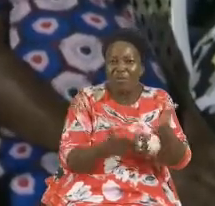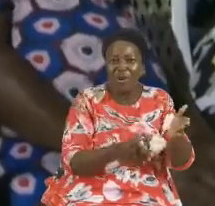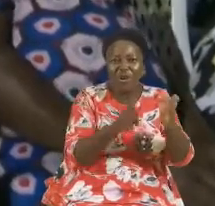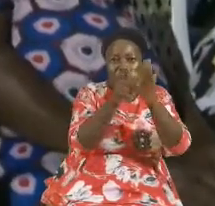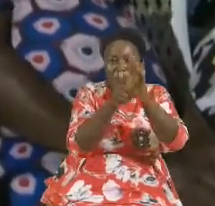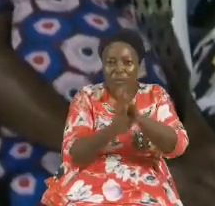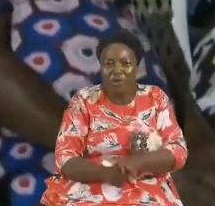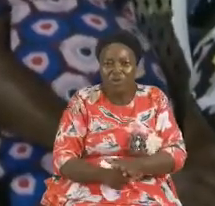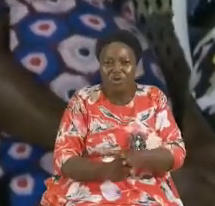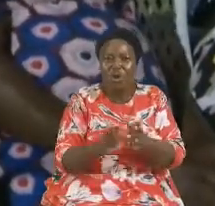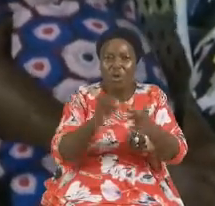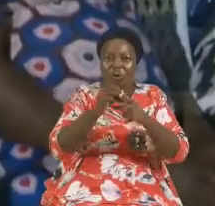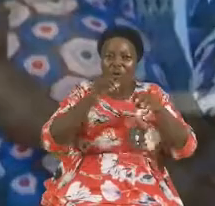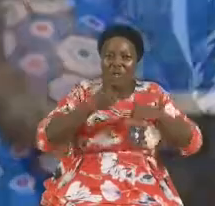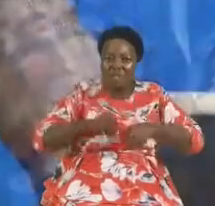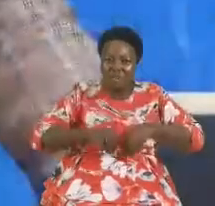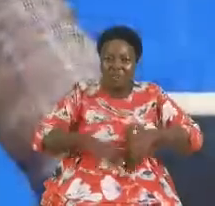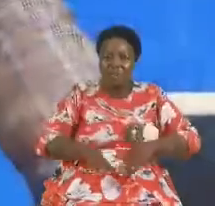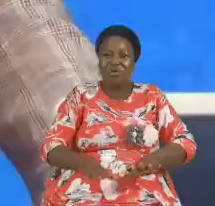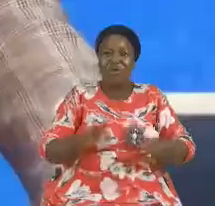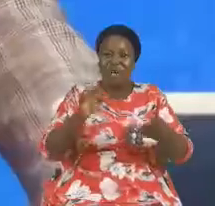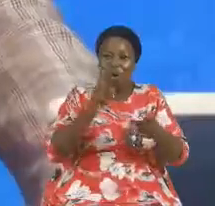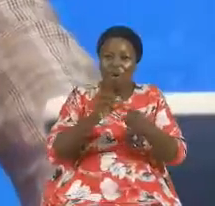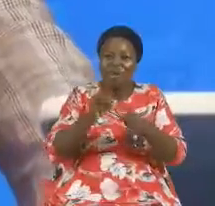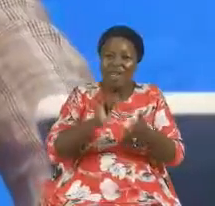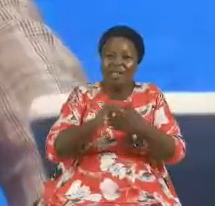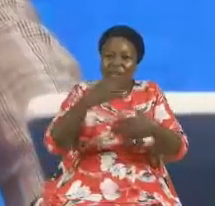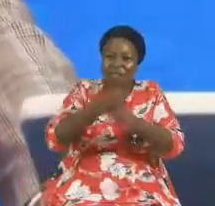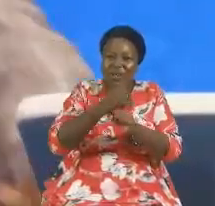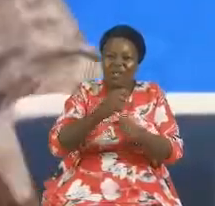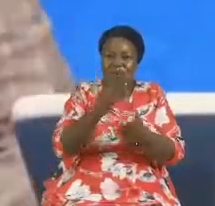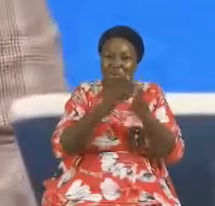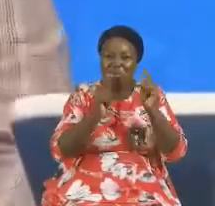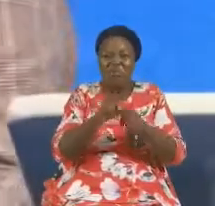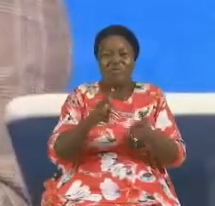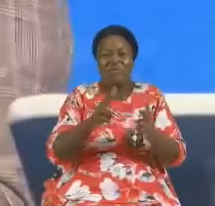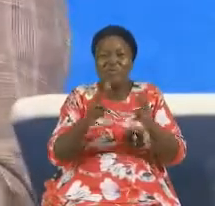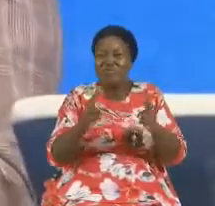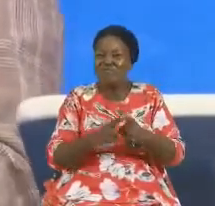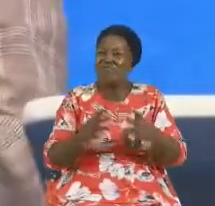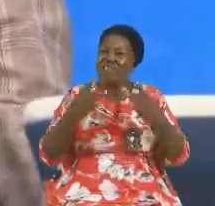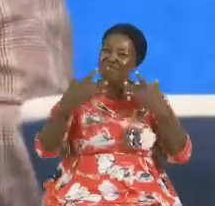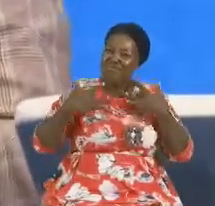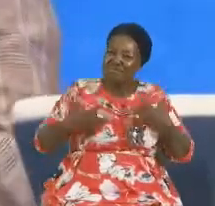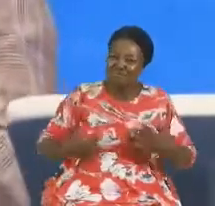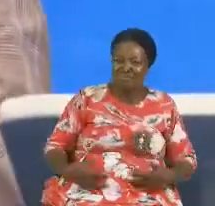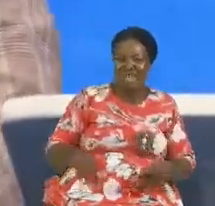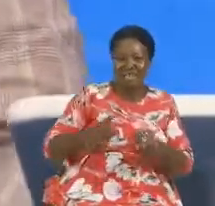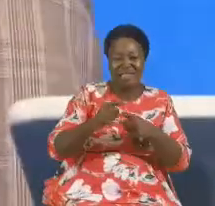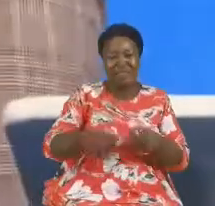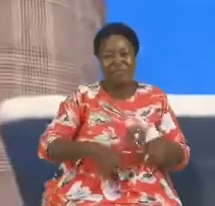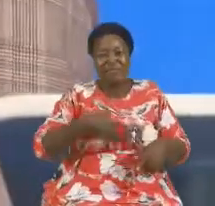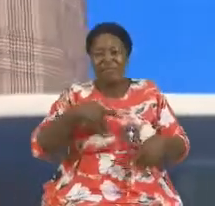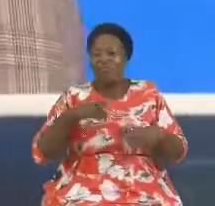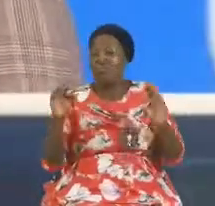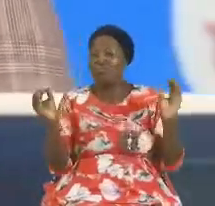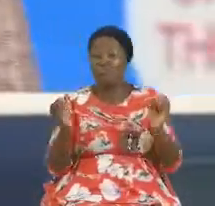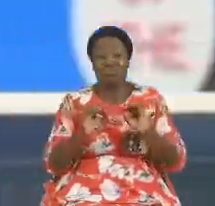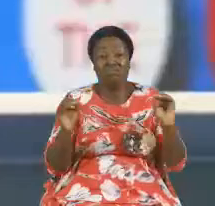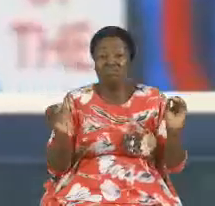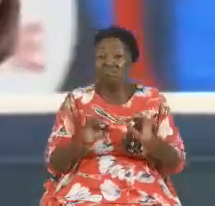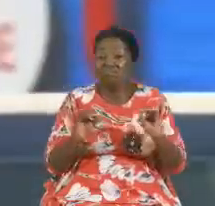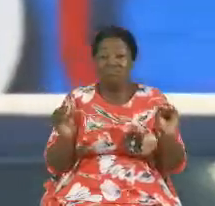Everything that brings oppression or depression, that makes a person so much in